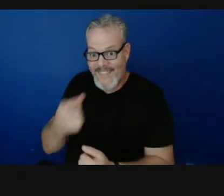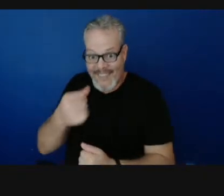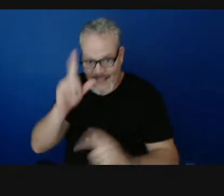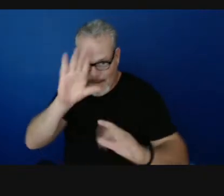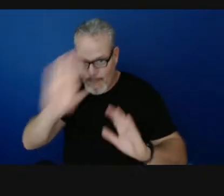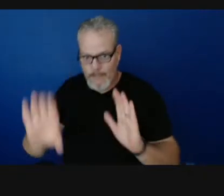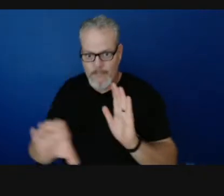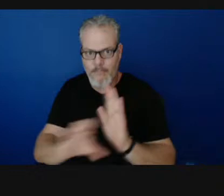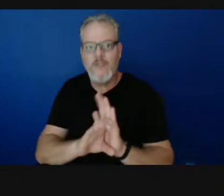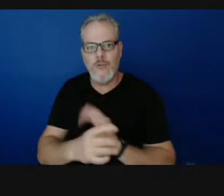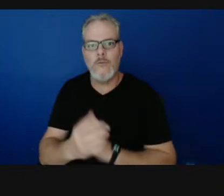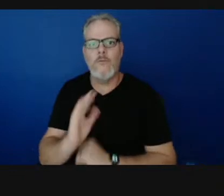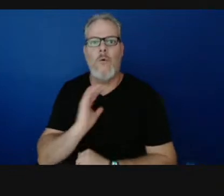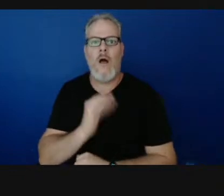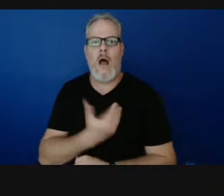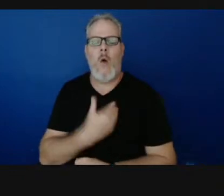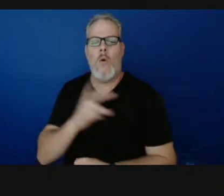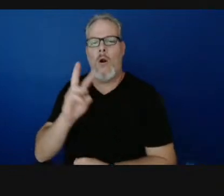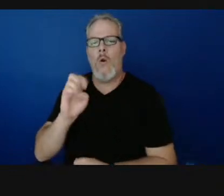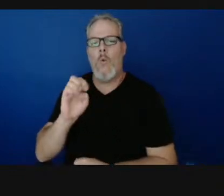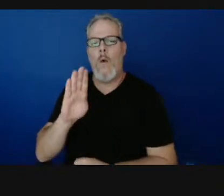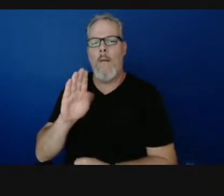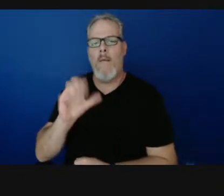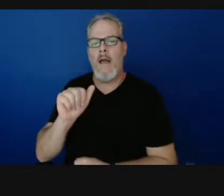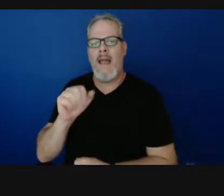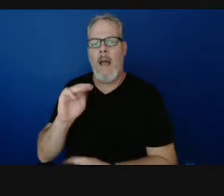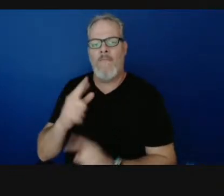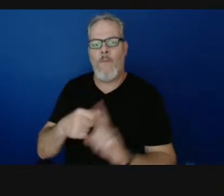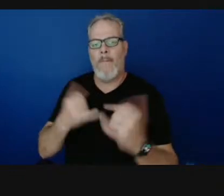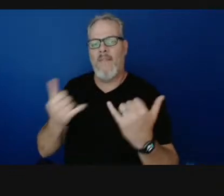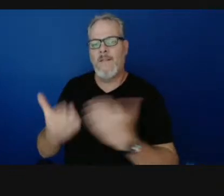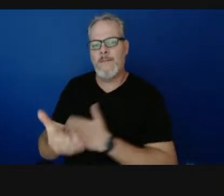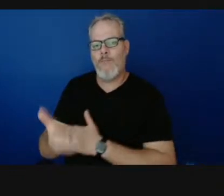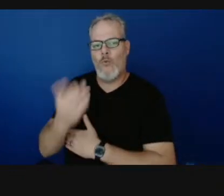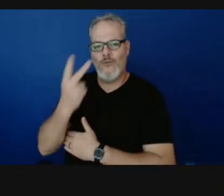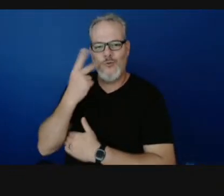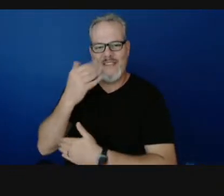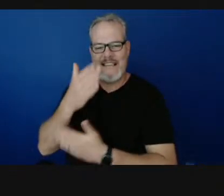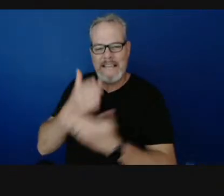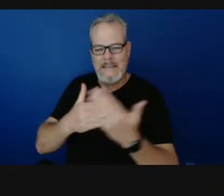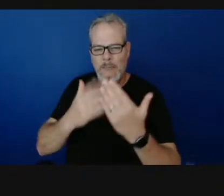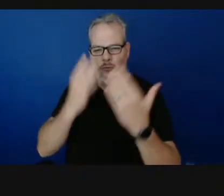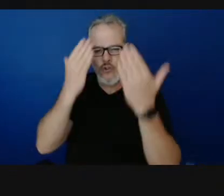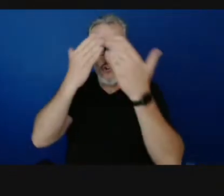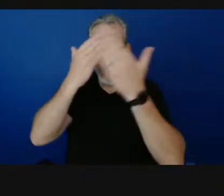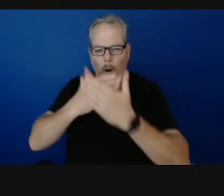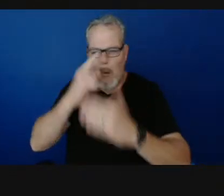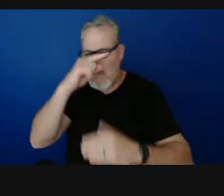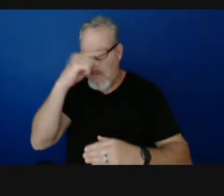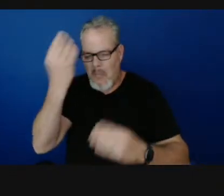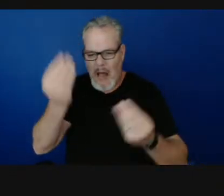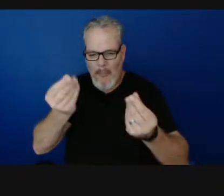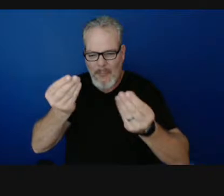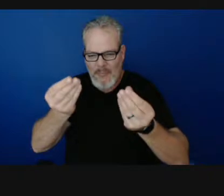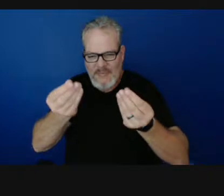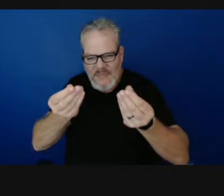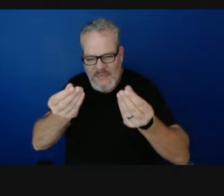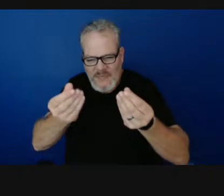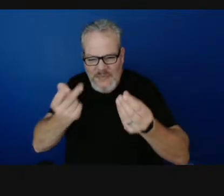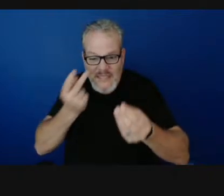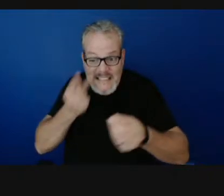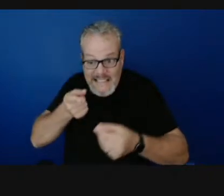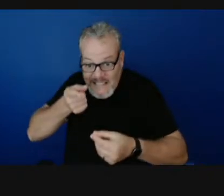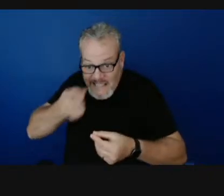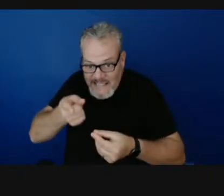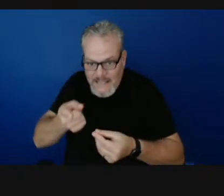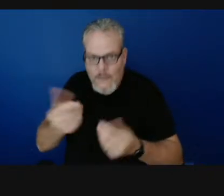the webcam images that I grabbed this morning. So you can see a lot of that dark black material on the caldera floor is the new lava that was